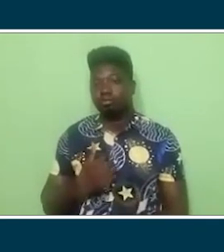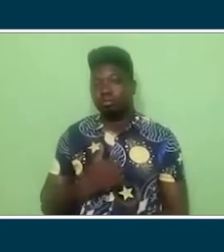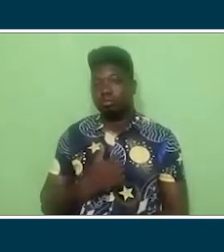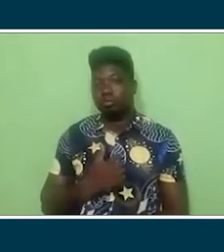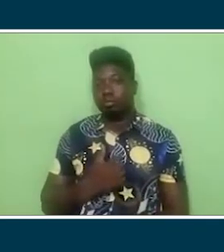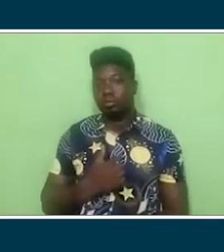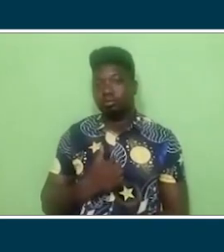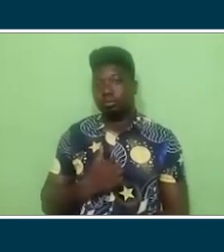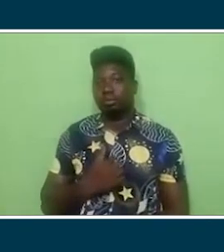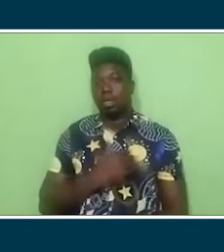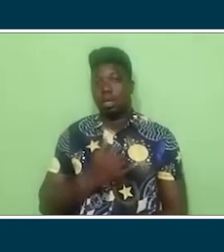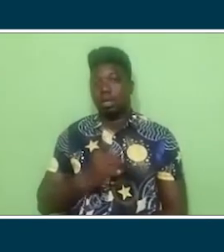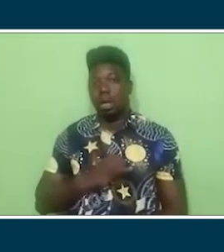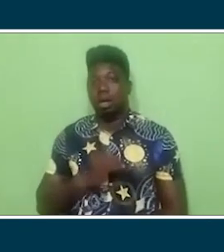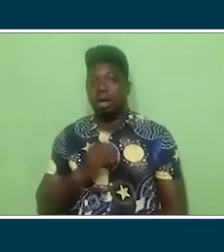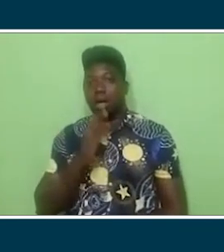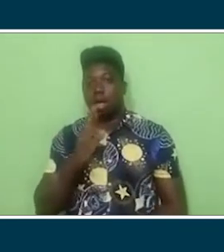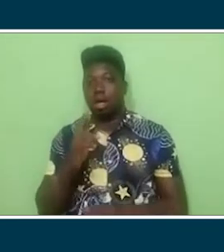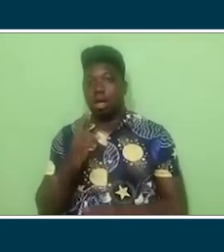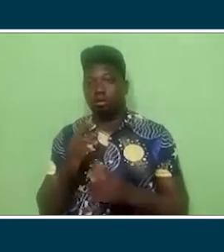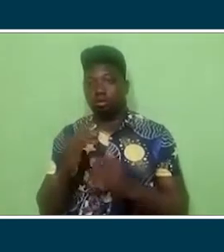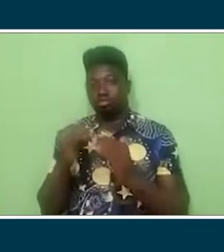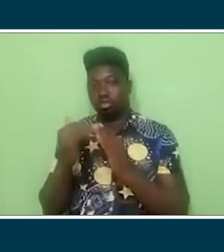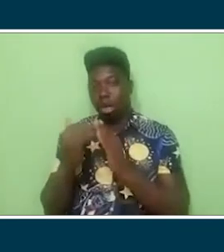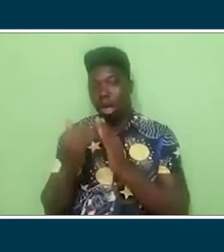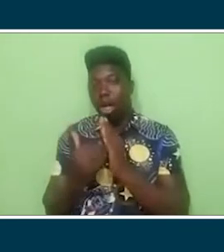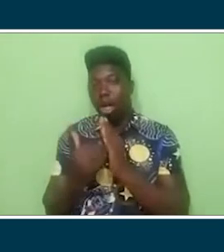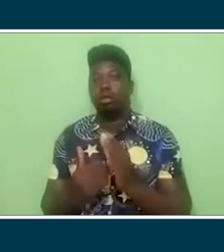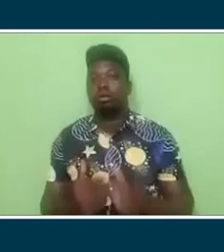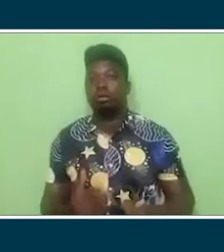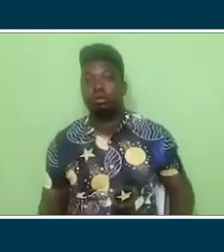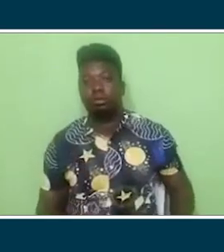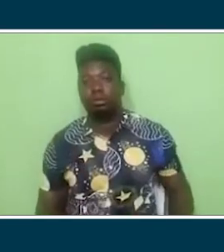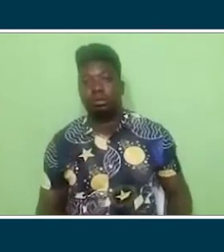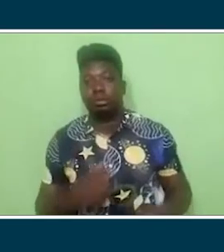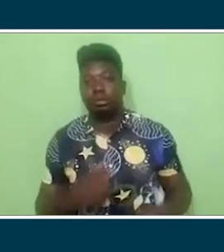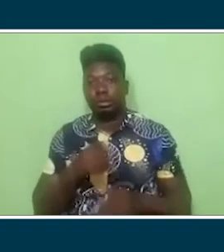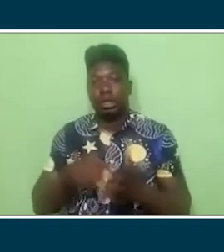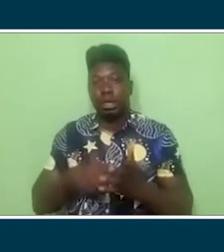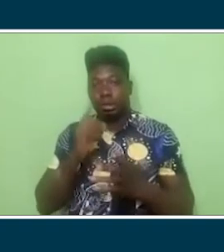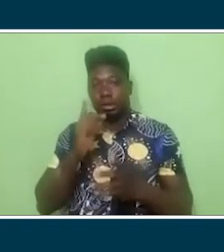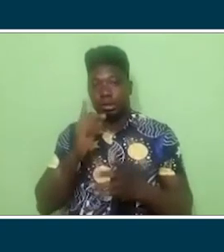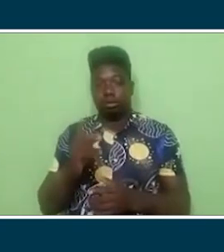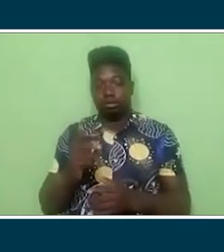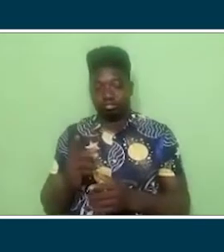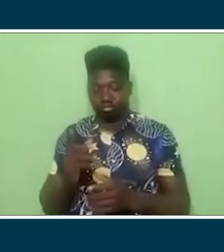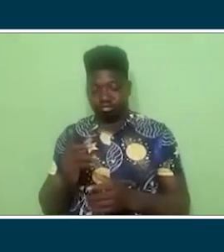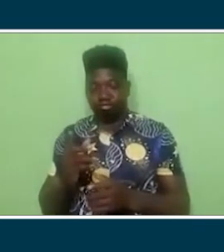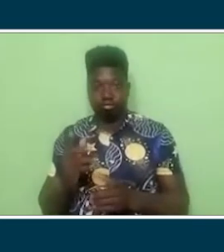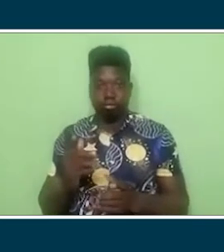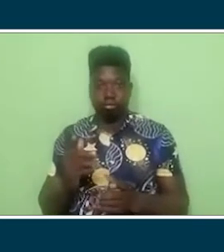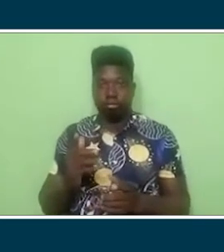where I'm at a lot of the time, this is a pretty big deal. It's the difference between a